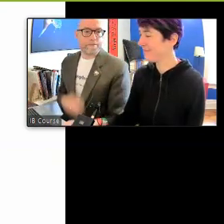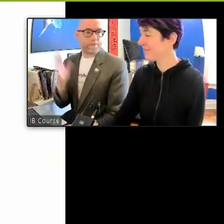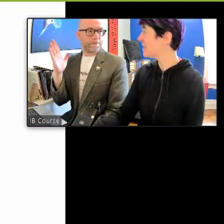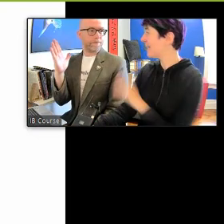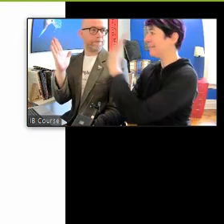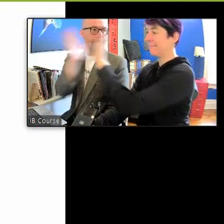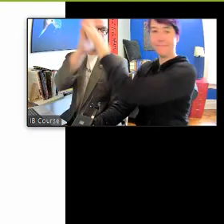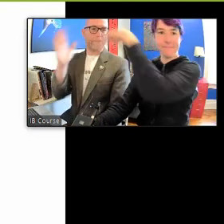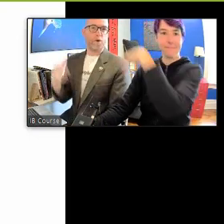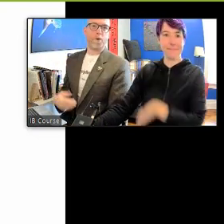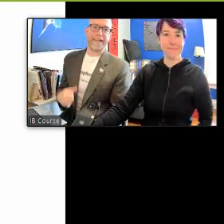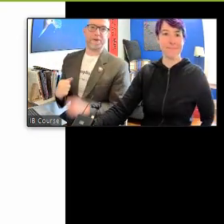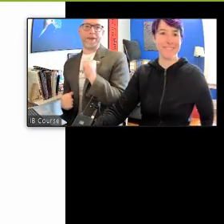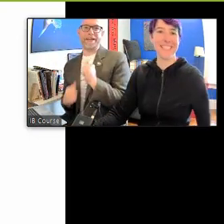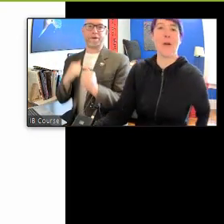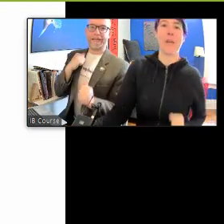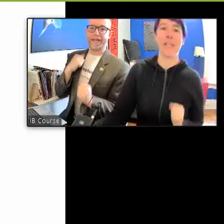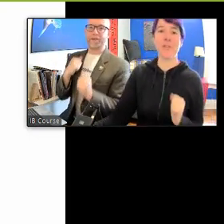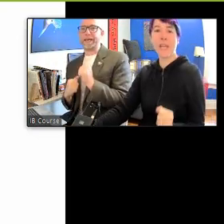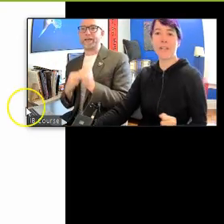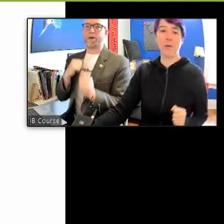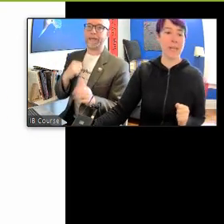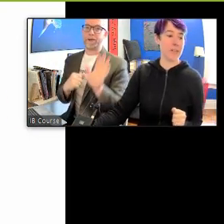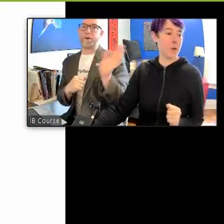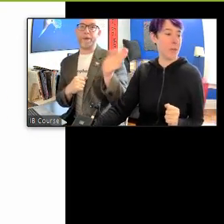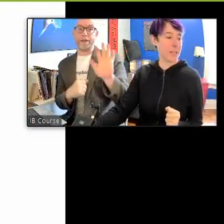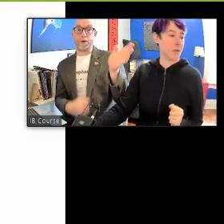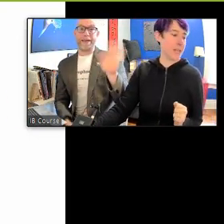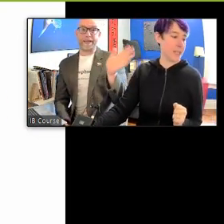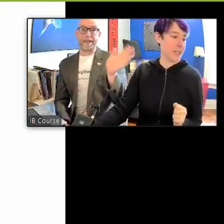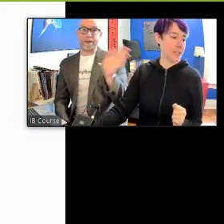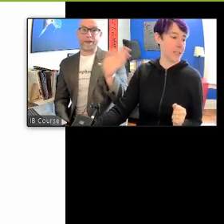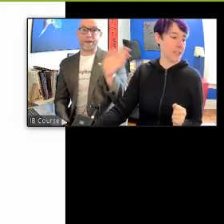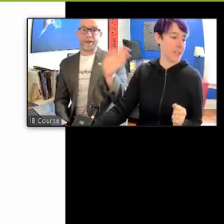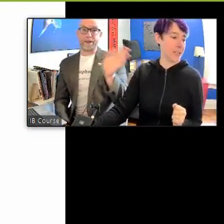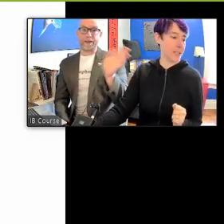We did it. We can do it. We can do it. We can do it. We can do it. We can do it. We can do it. We can do it.